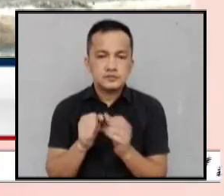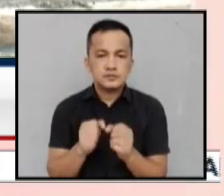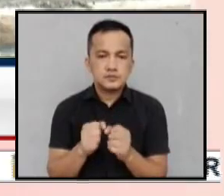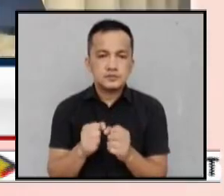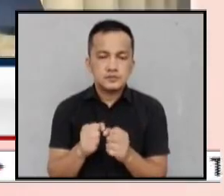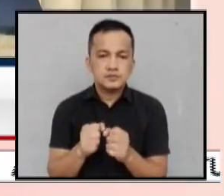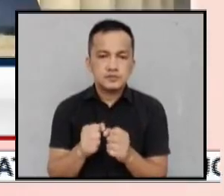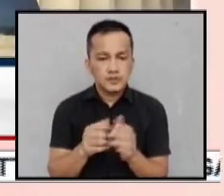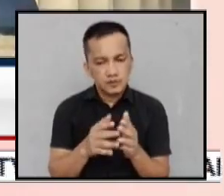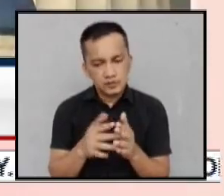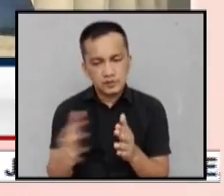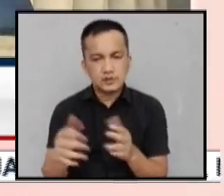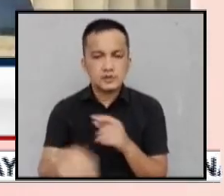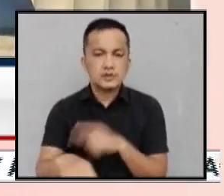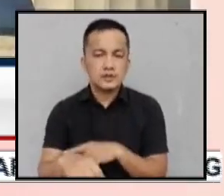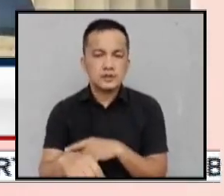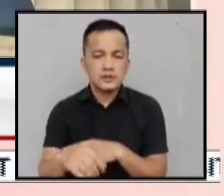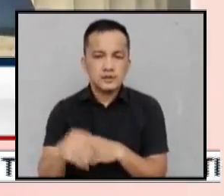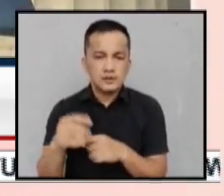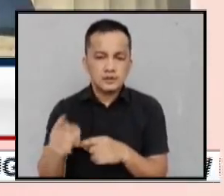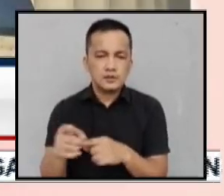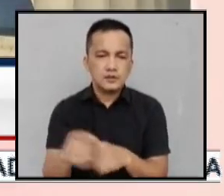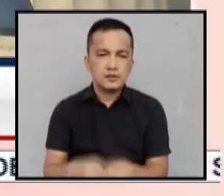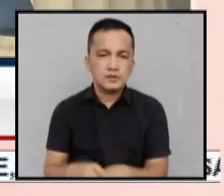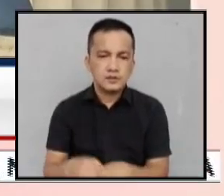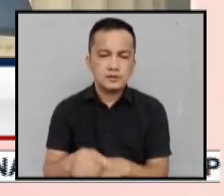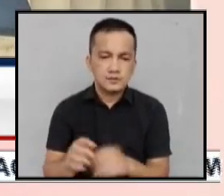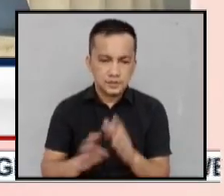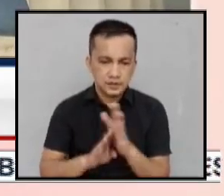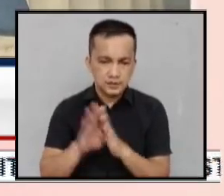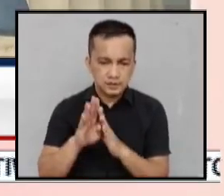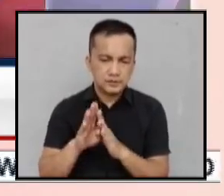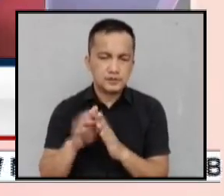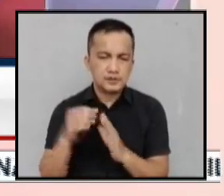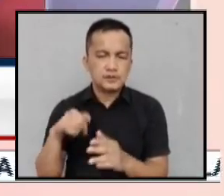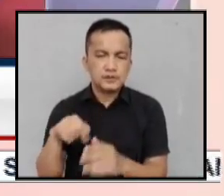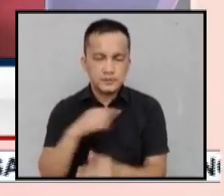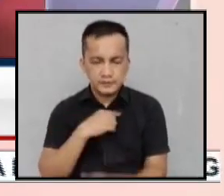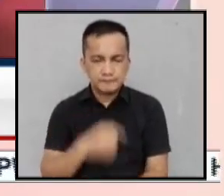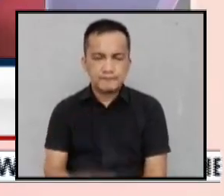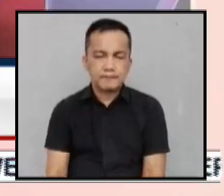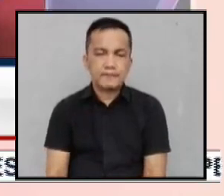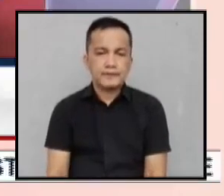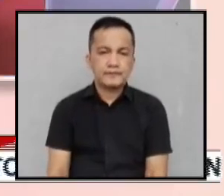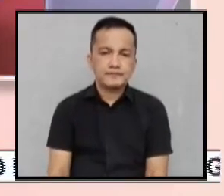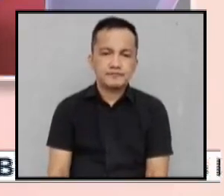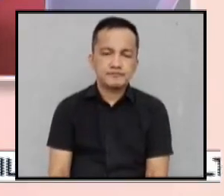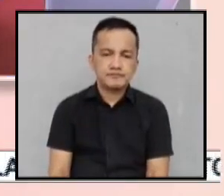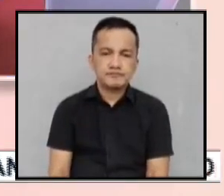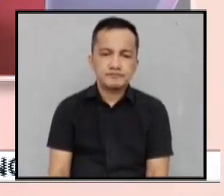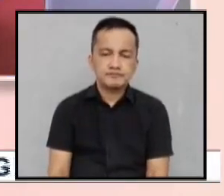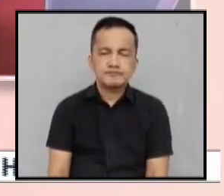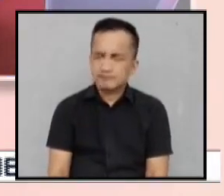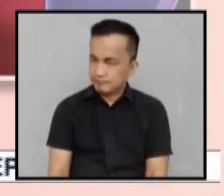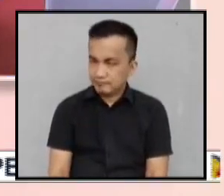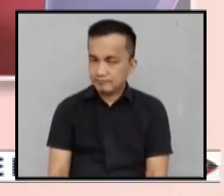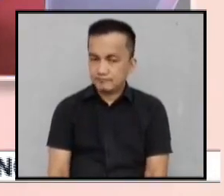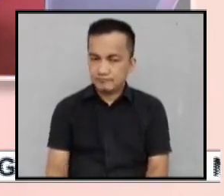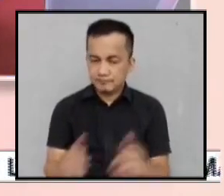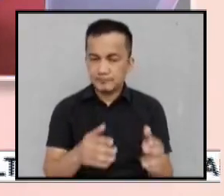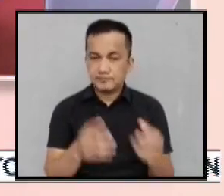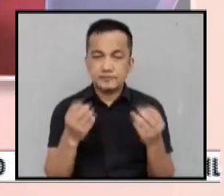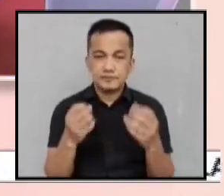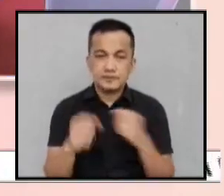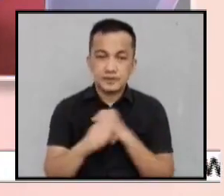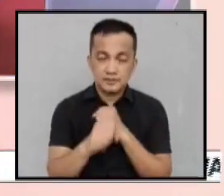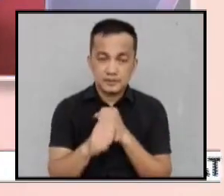time para lang po maka-develop po kami. Okay. Sir, marami pong mga advocates, especially po